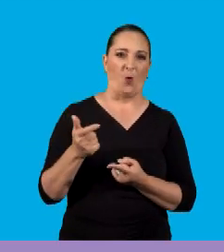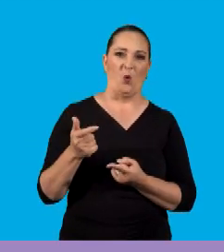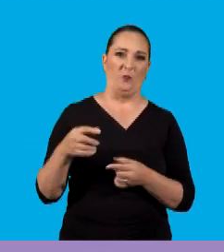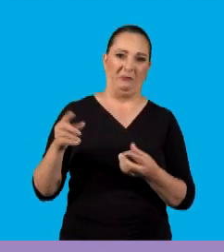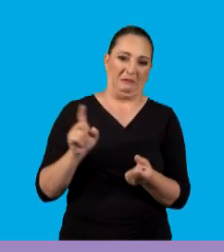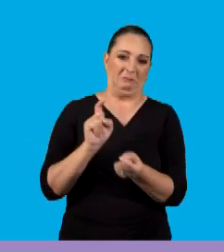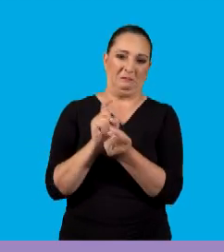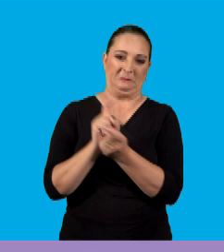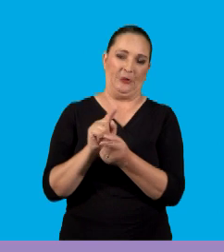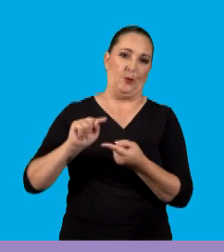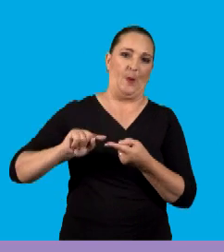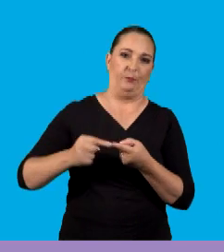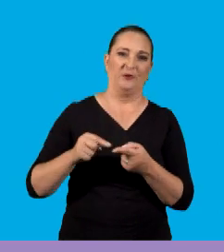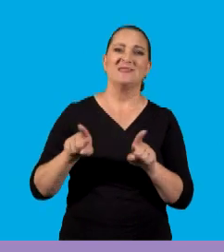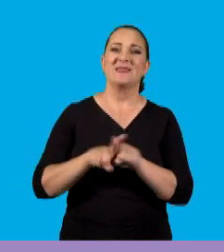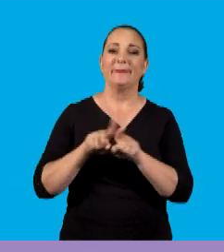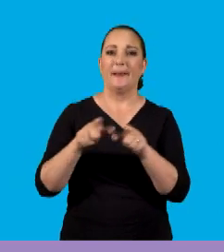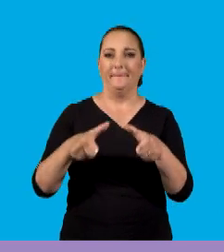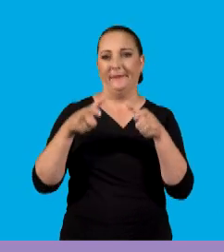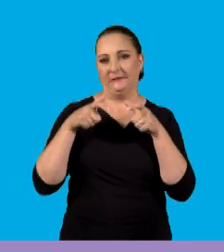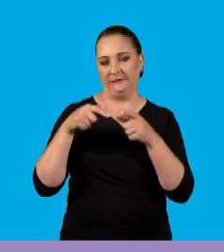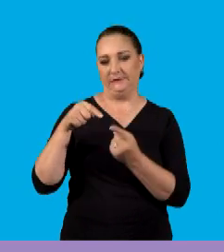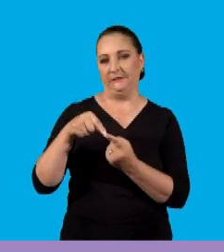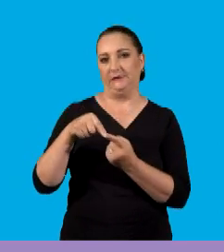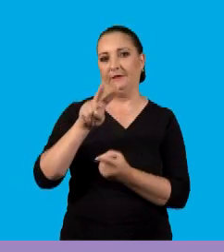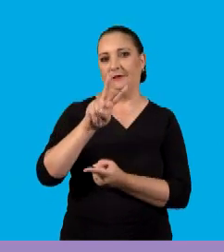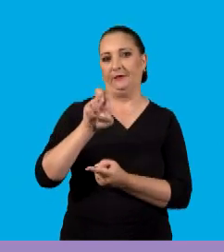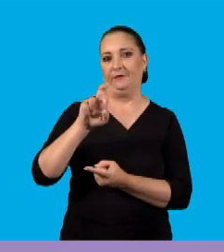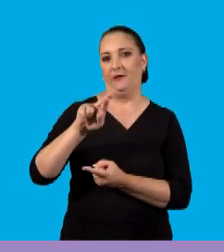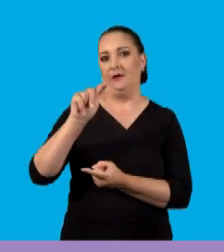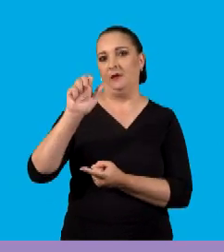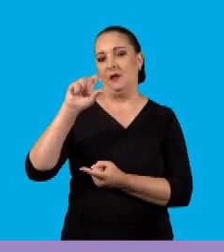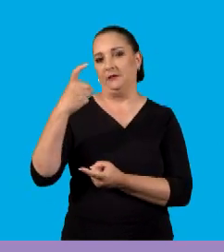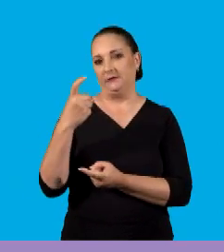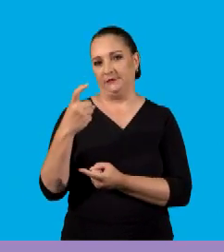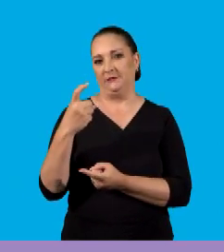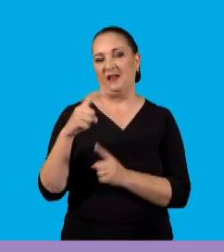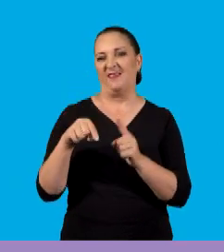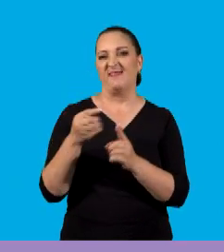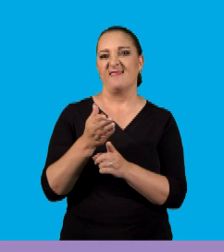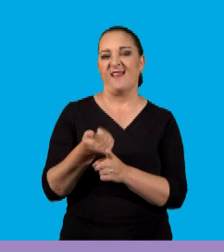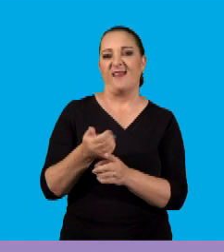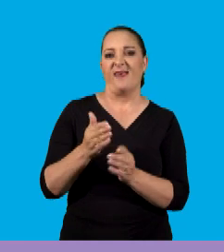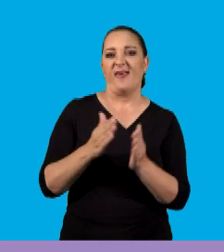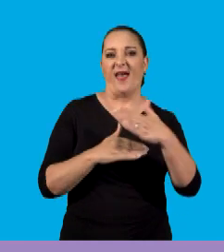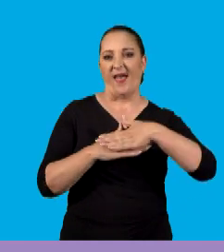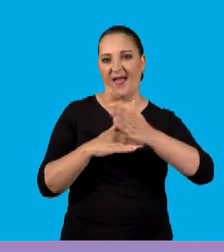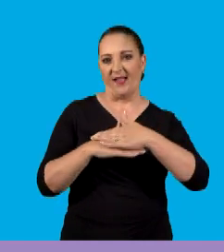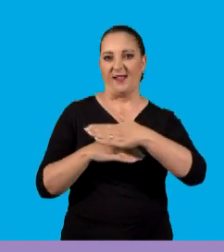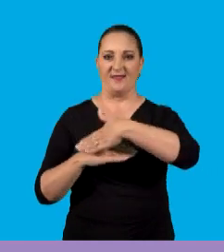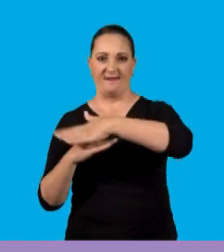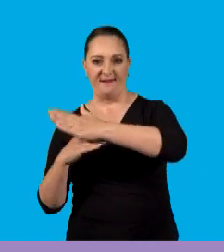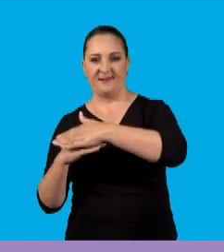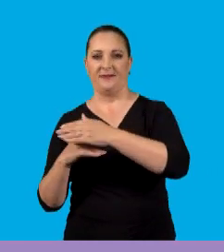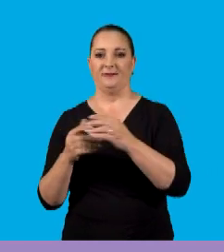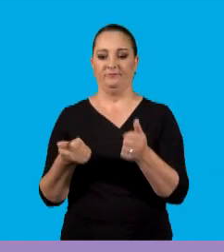a point where they all meet. Like in that pizza, we said the center was the vertex, and the angles that were formed there